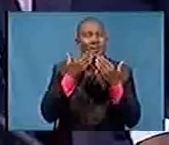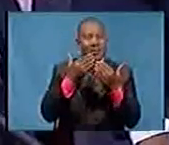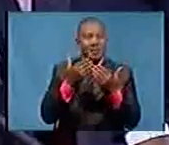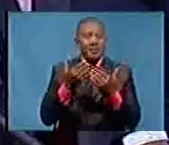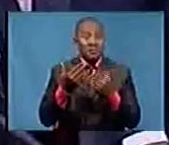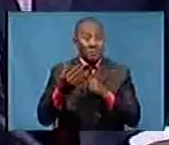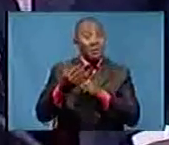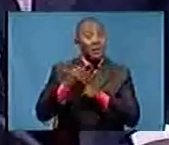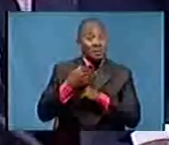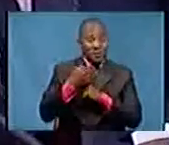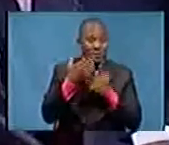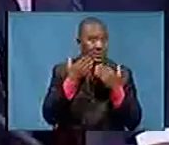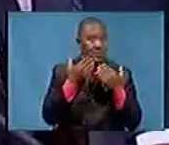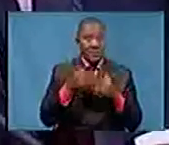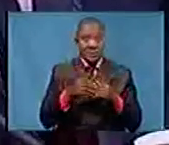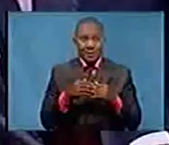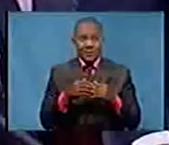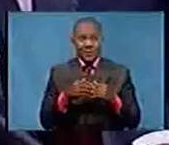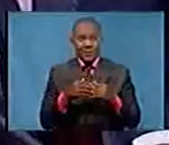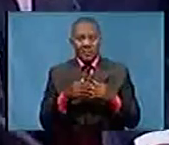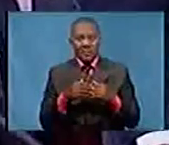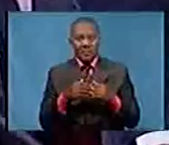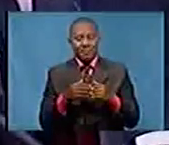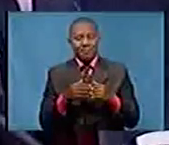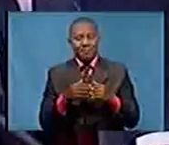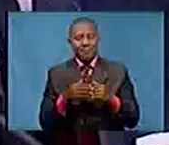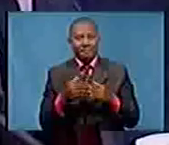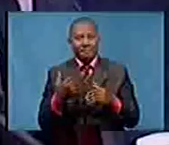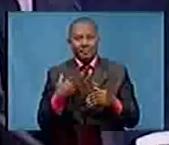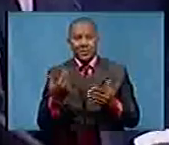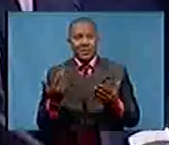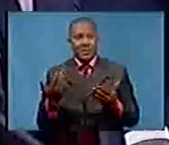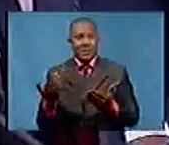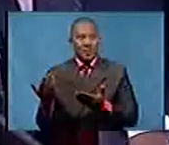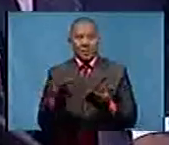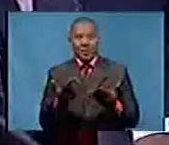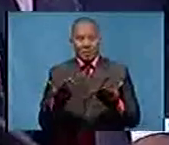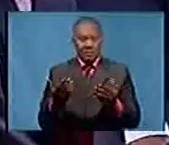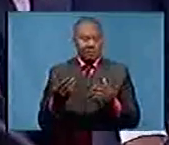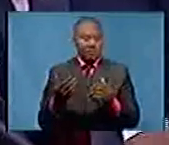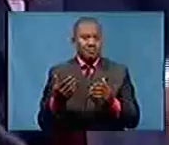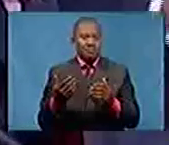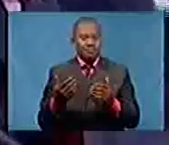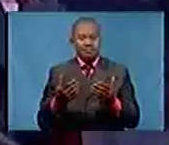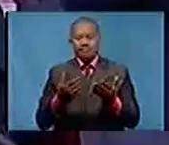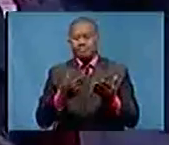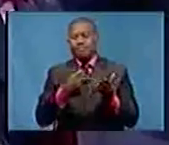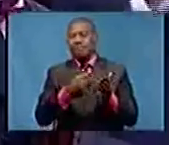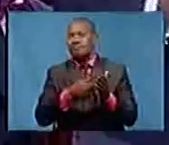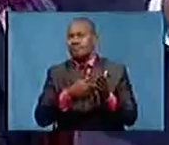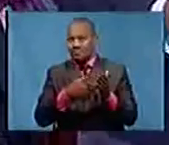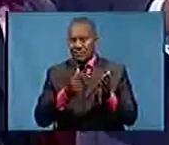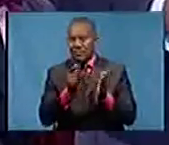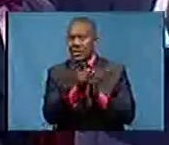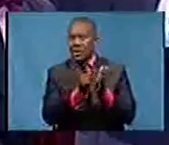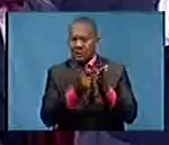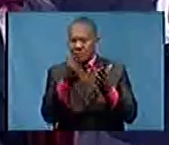say that the whole idea of coming out with guidelines for communicators was as a result of what